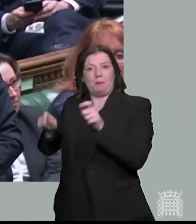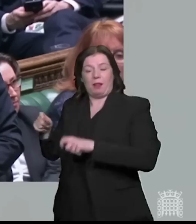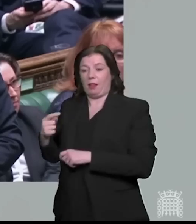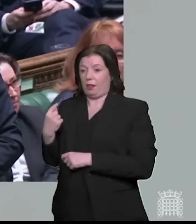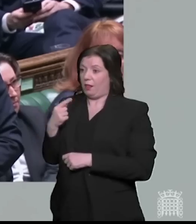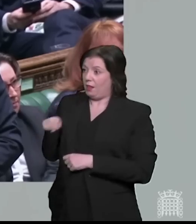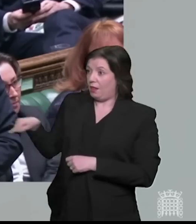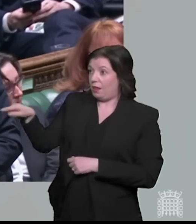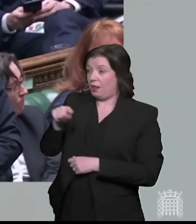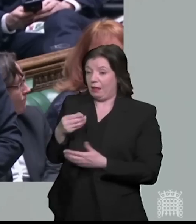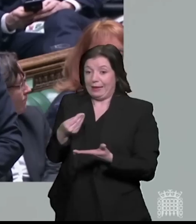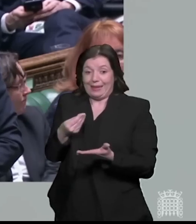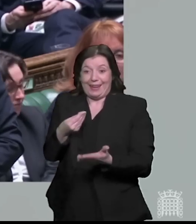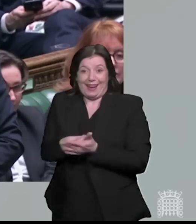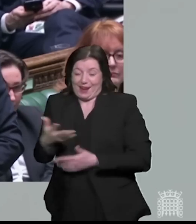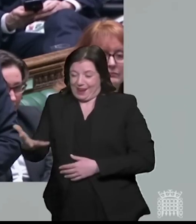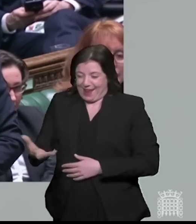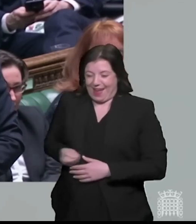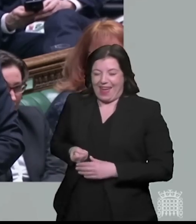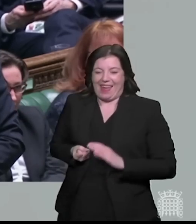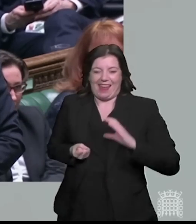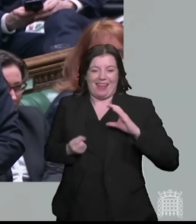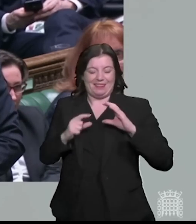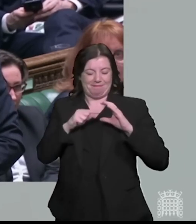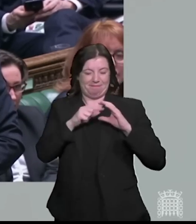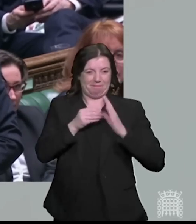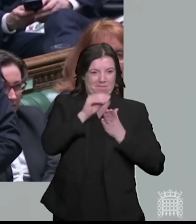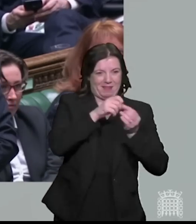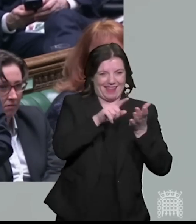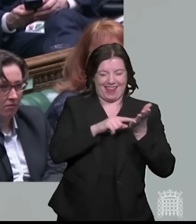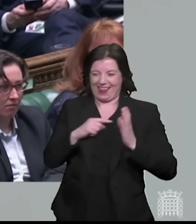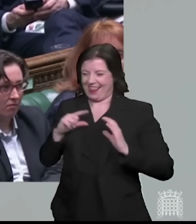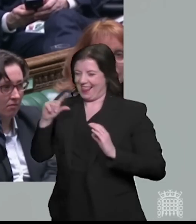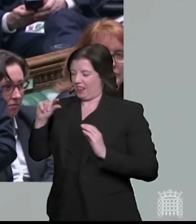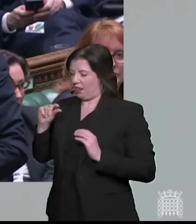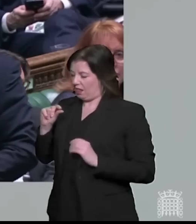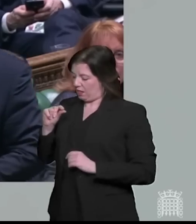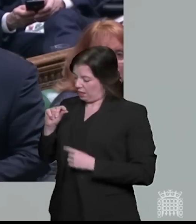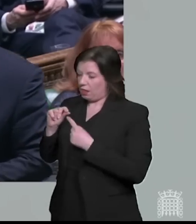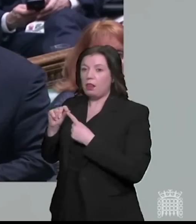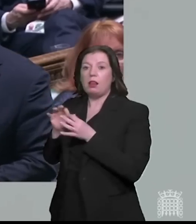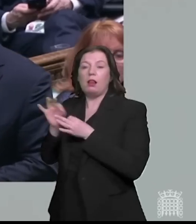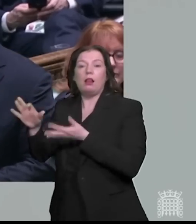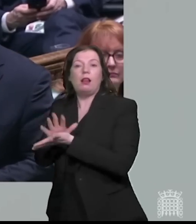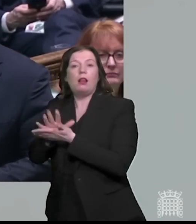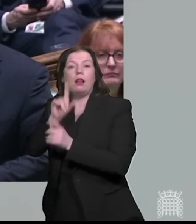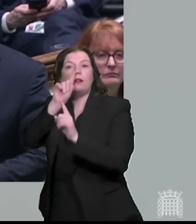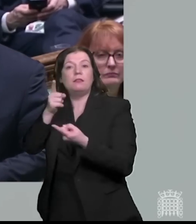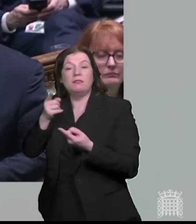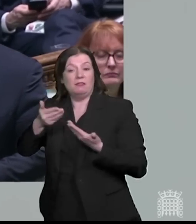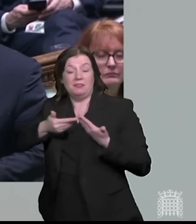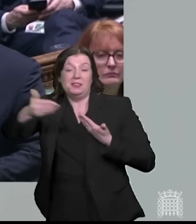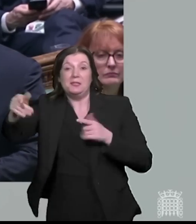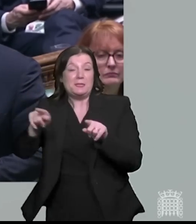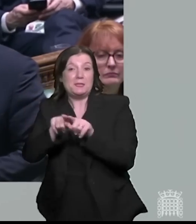real household disposable income remains below the 2019-20 level and will do for the next 4 or 5 years. And